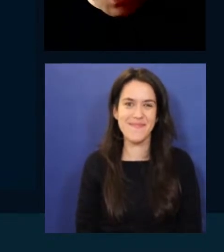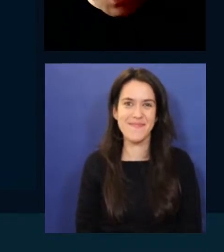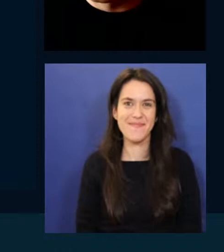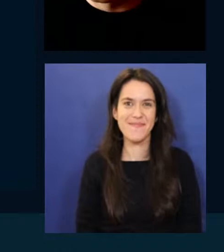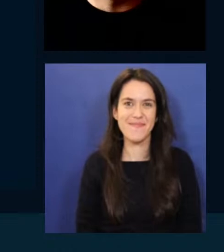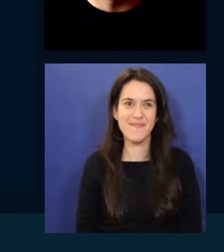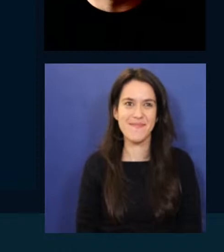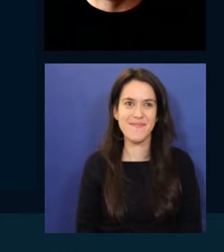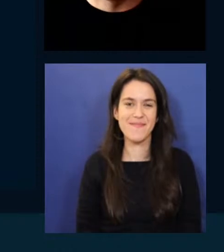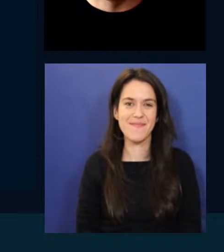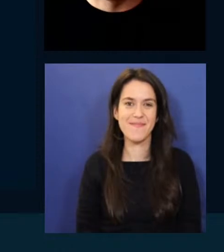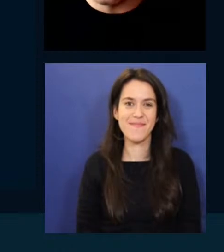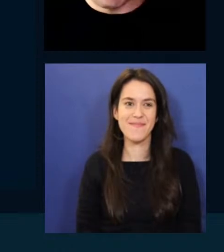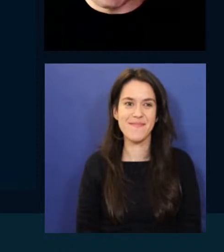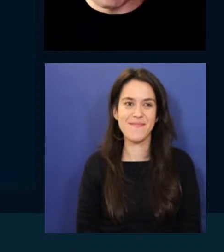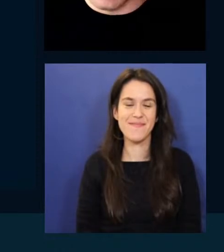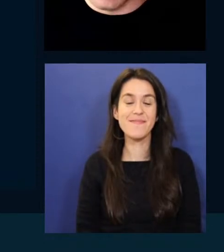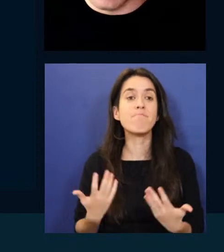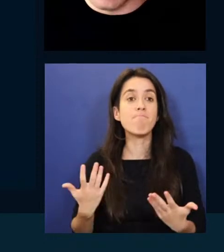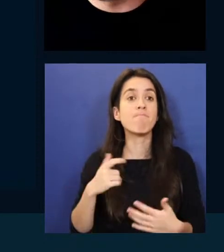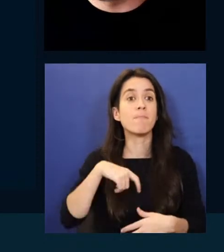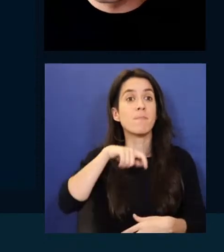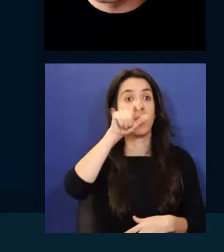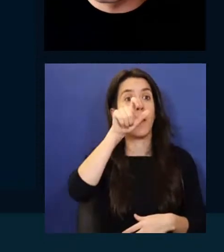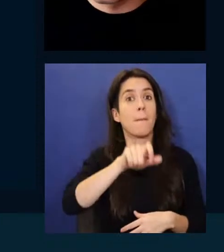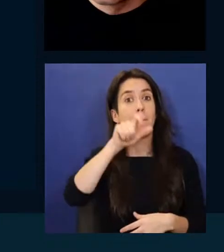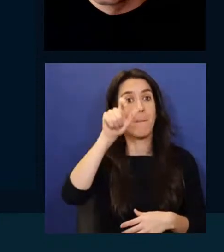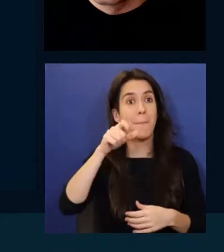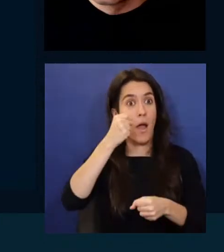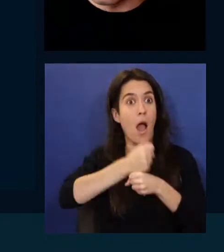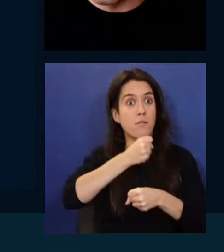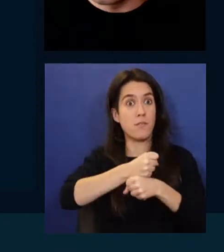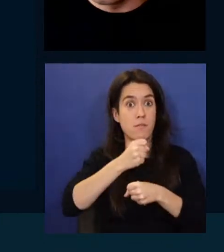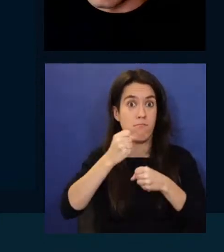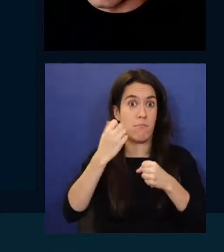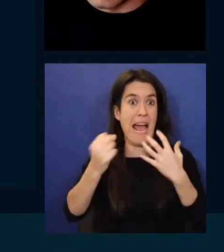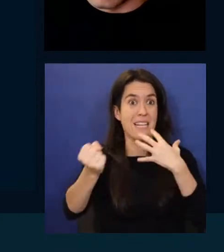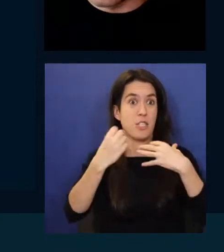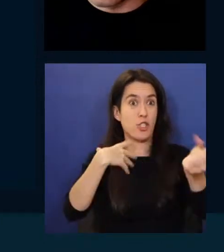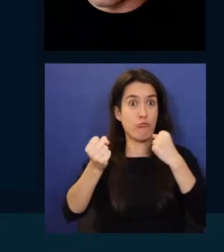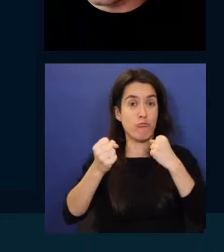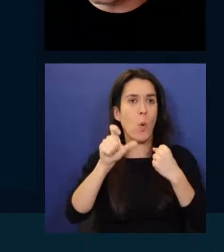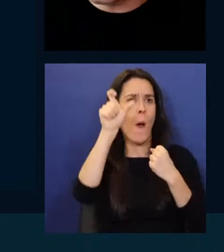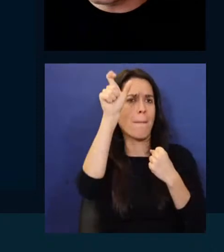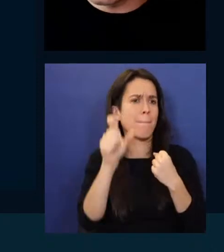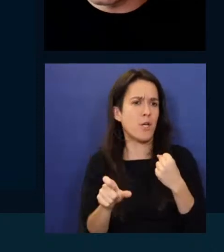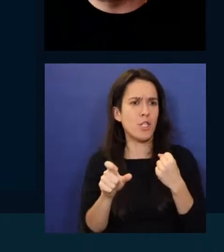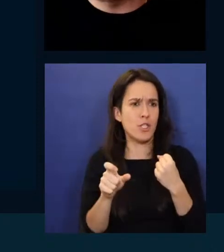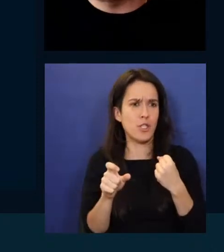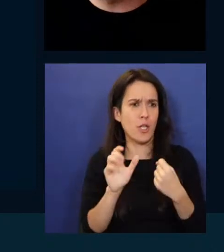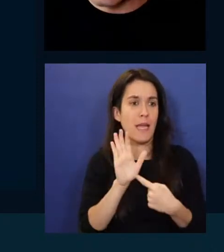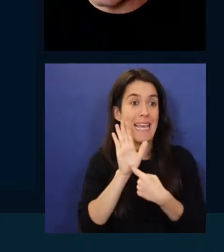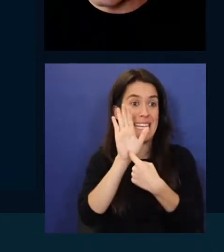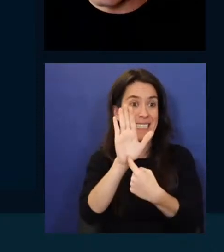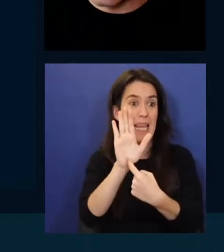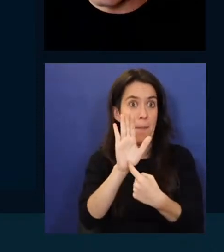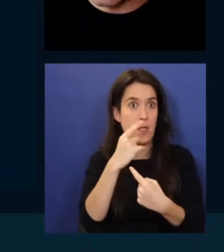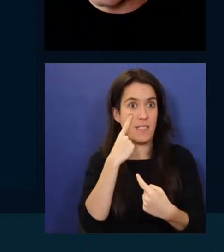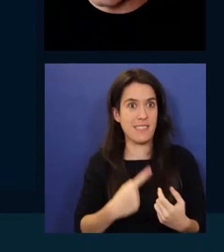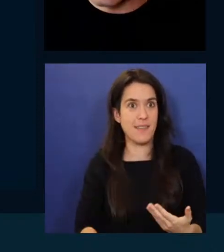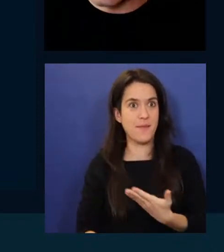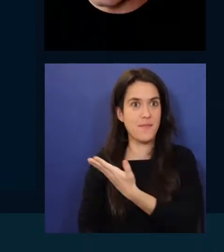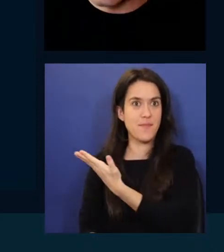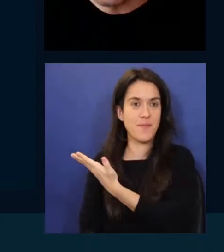speak about a customer, NeoGrid. Now this is one of the customers that we've had who basically use Synapse